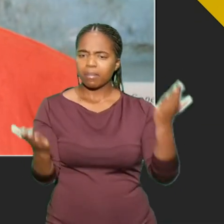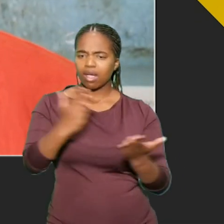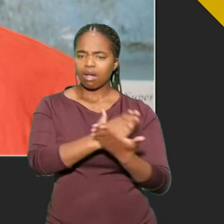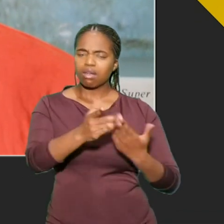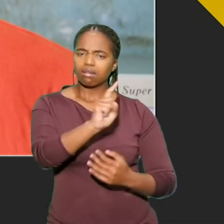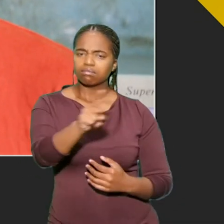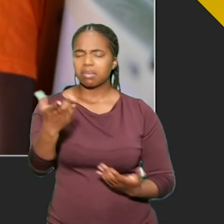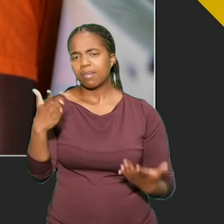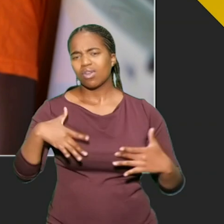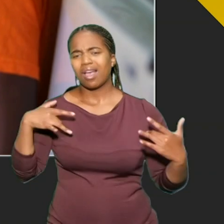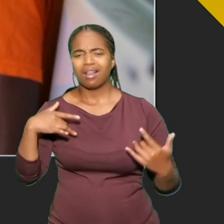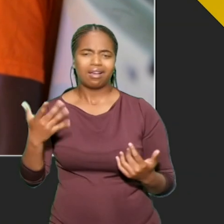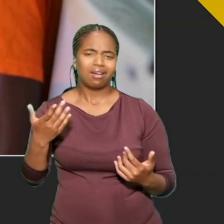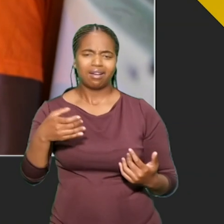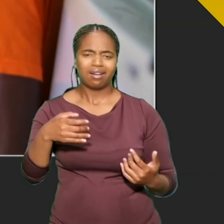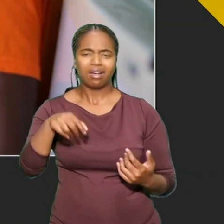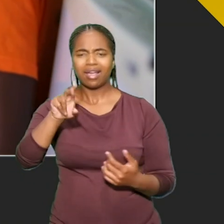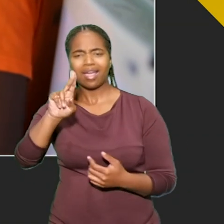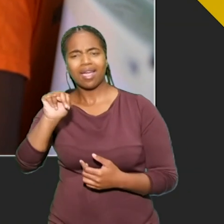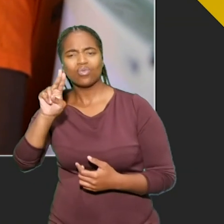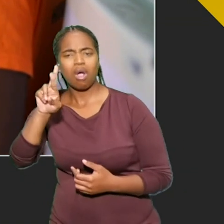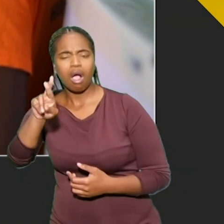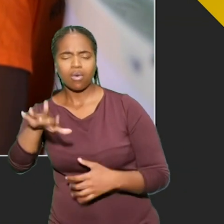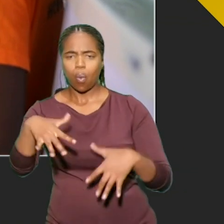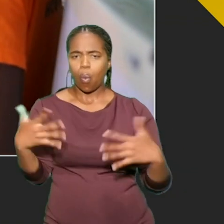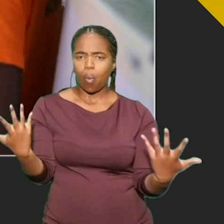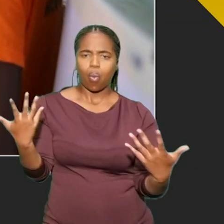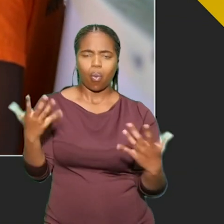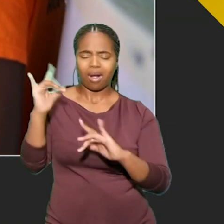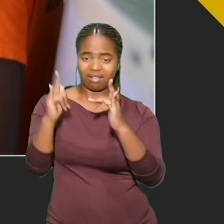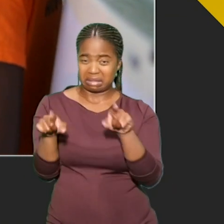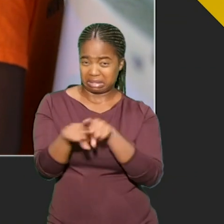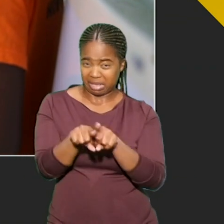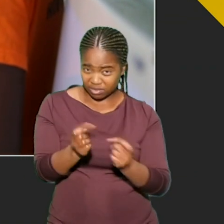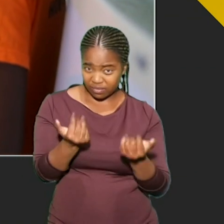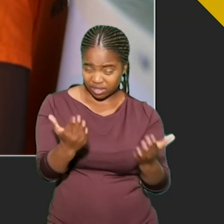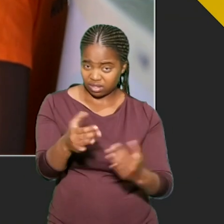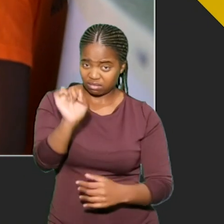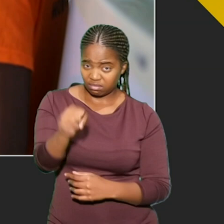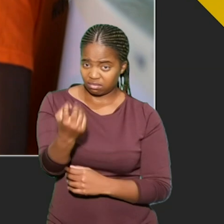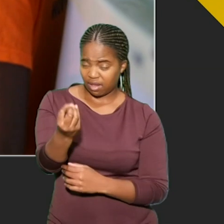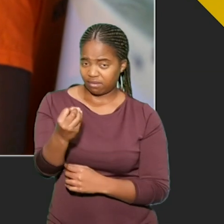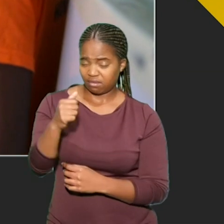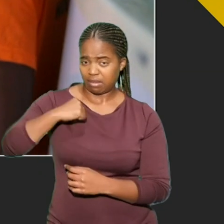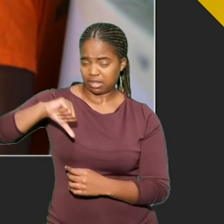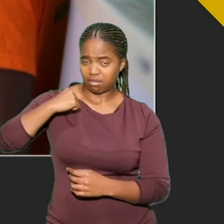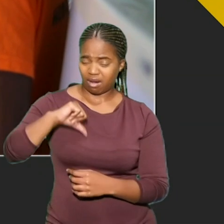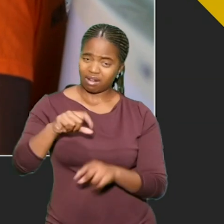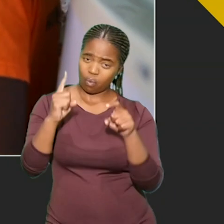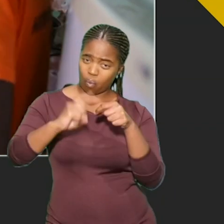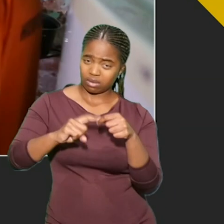maybe umhlanga or somewhere in the city in here in KZN, do you guys get the same services as a maspal or the quality of the